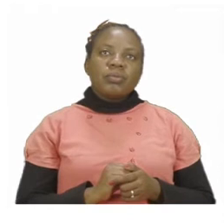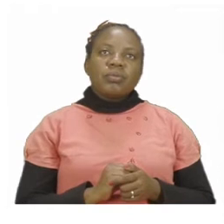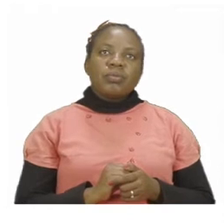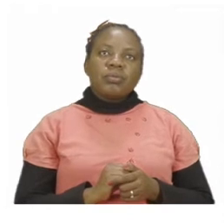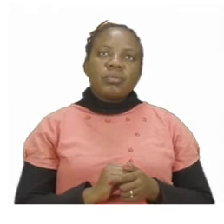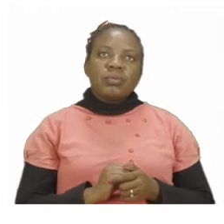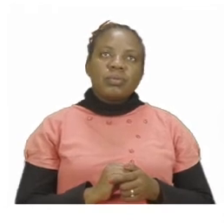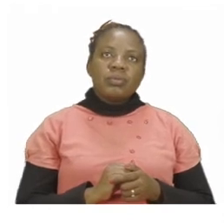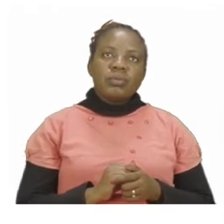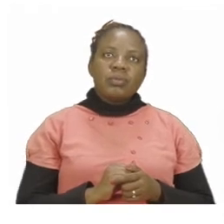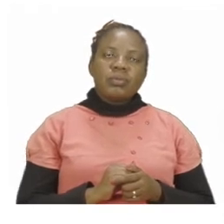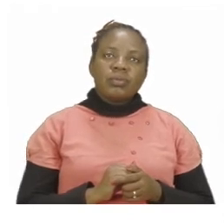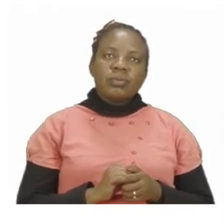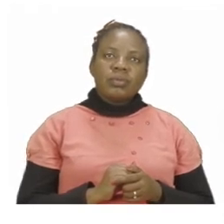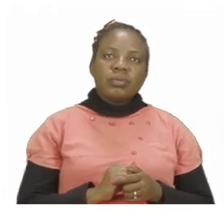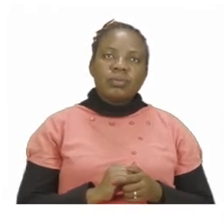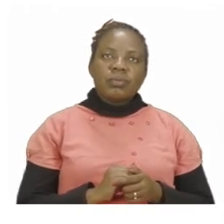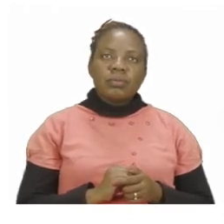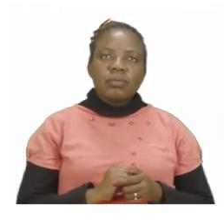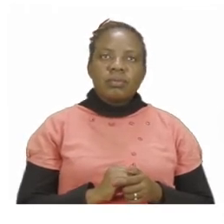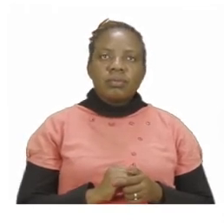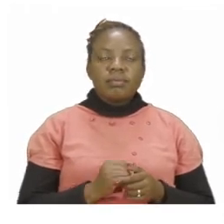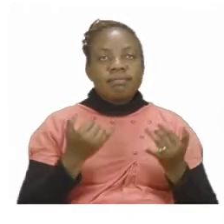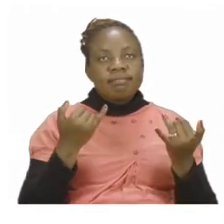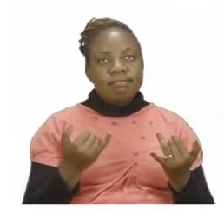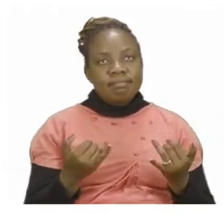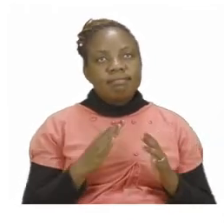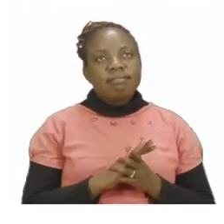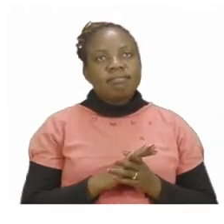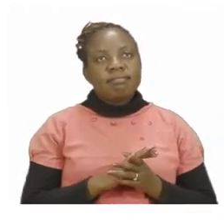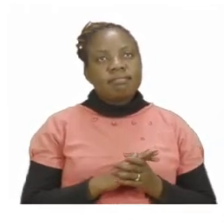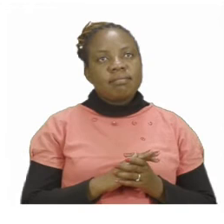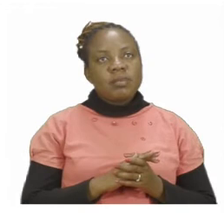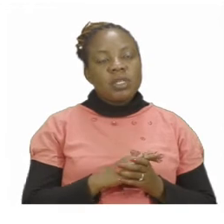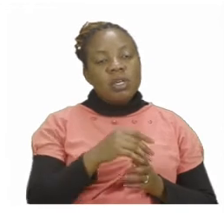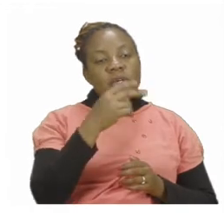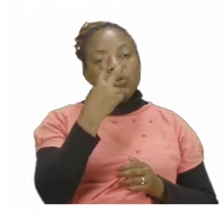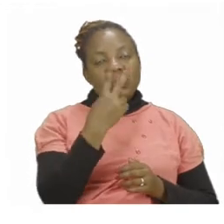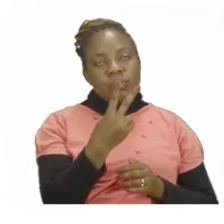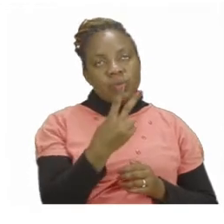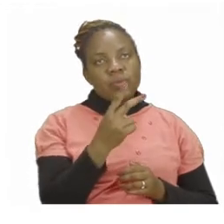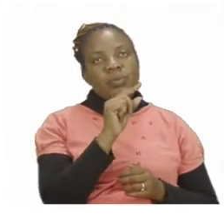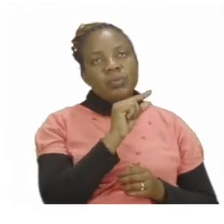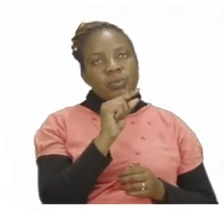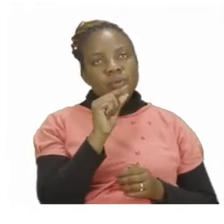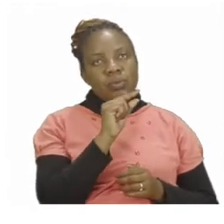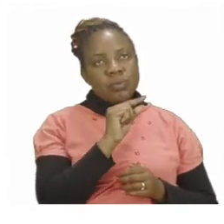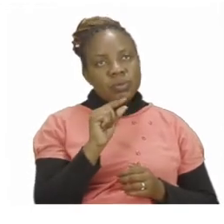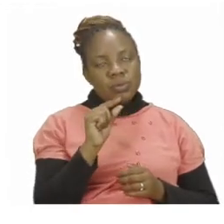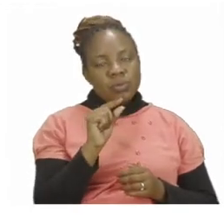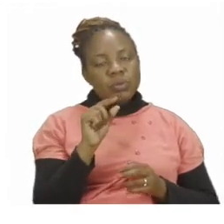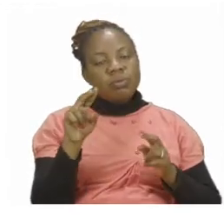contractions and make two words. In the next part it says, We have to make